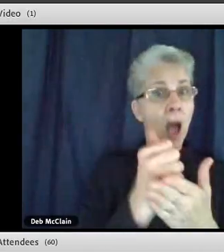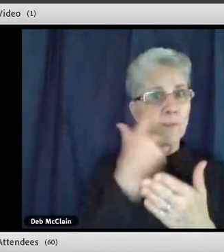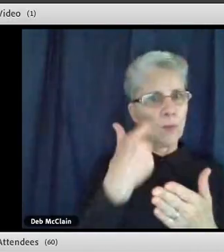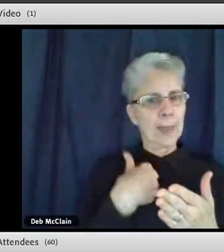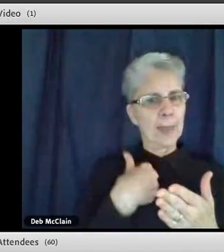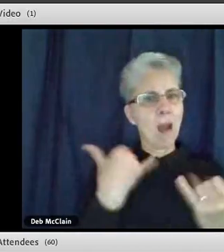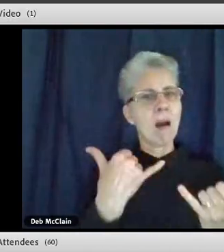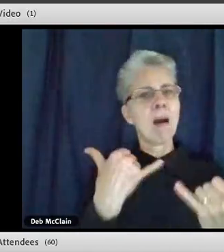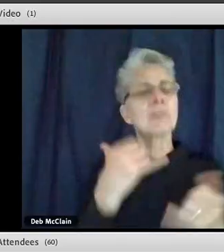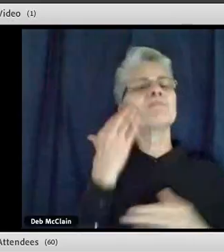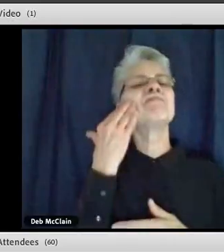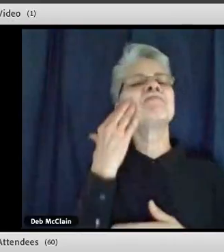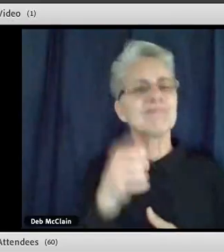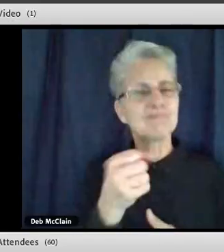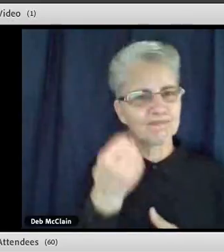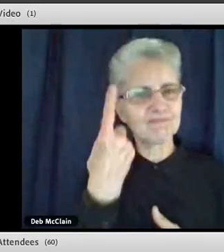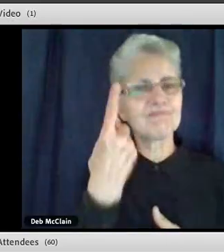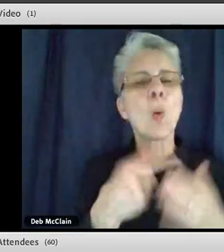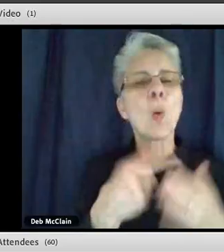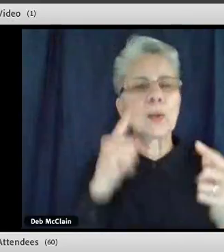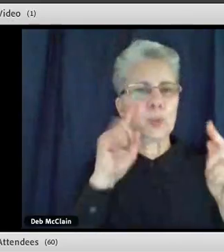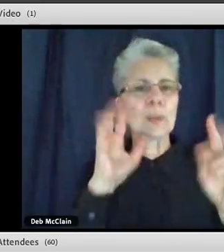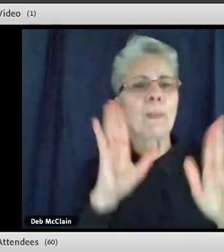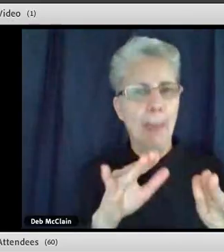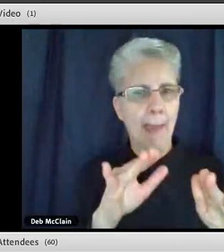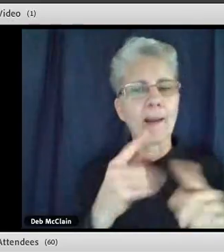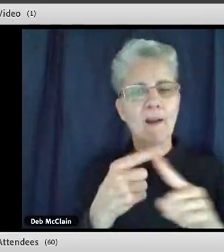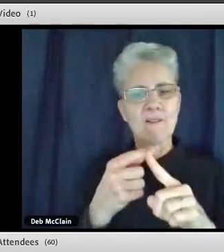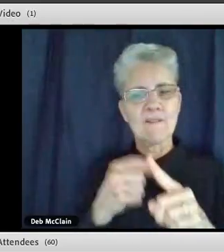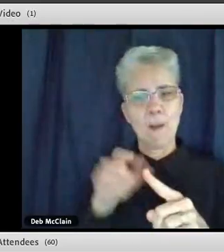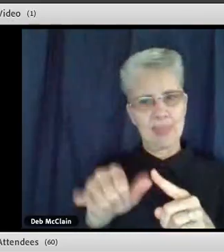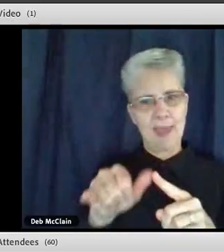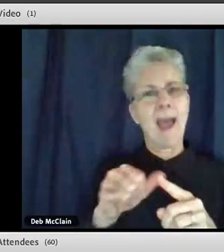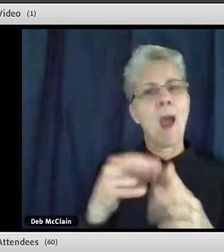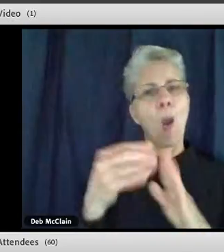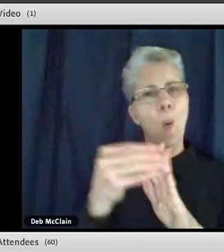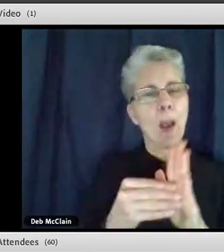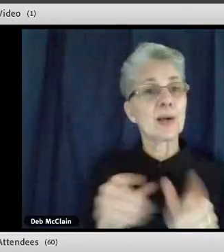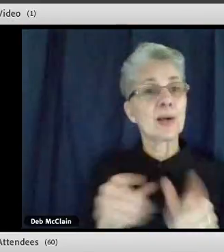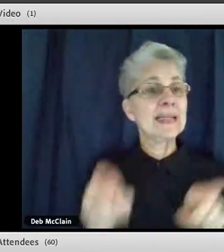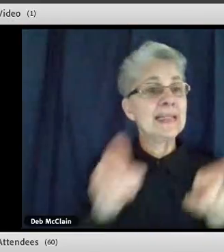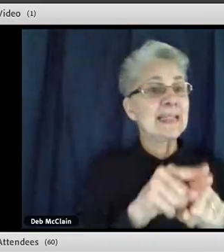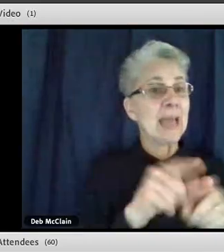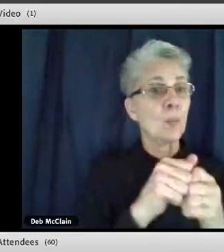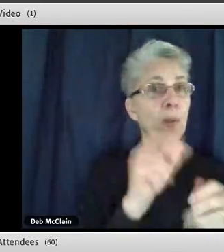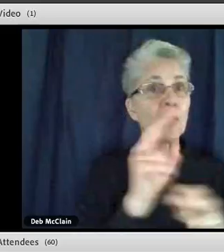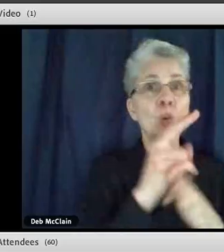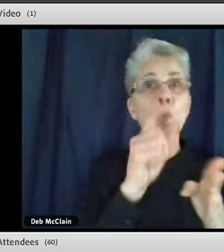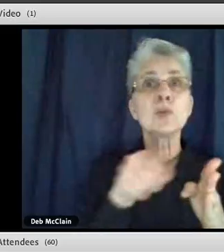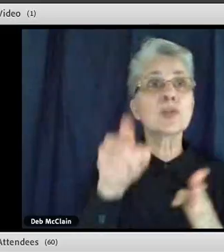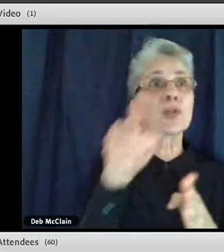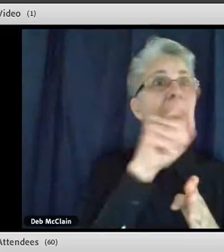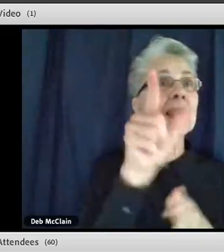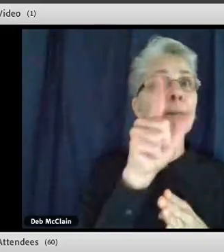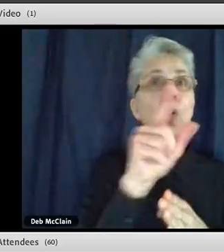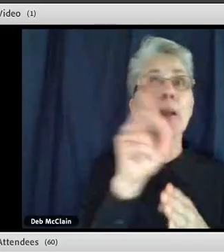know kind of what to expect from the catalog of records. And same thing with our users, right? So if we're all using different